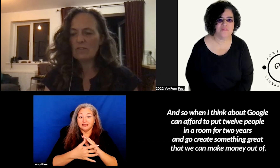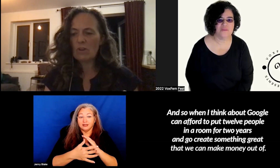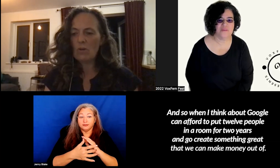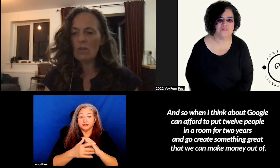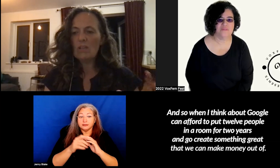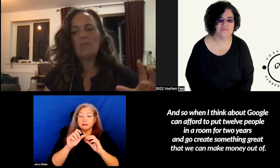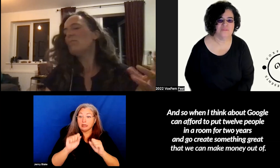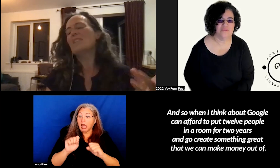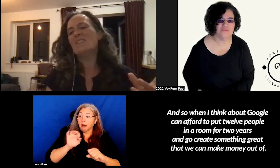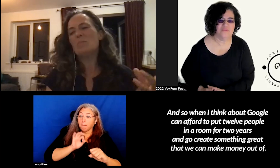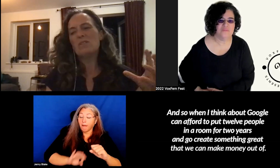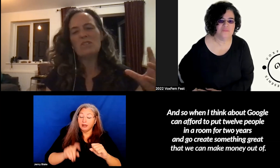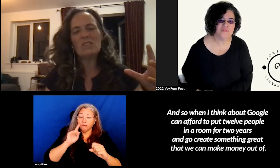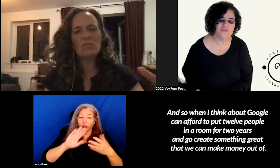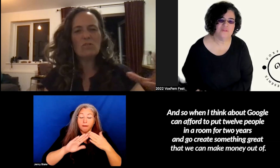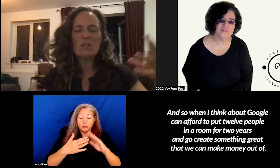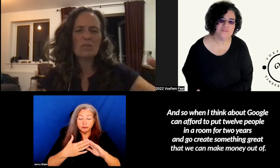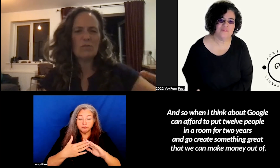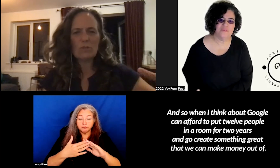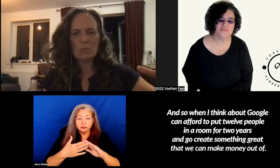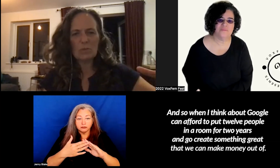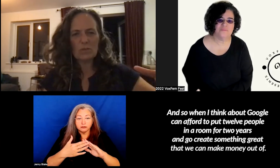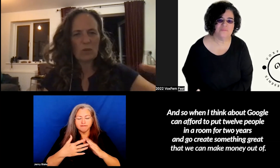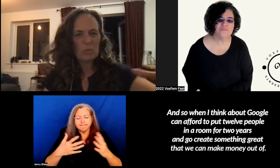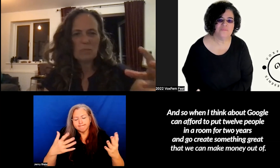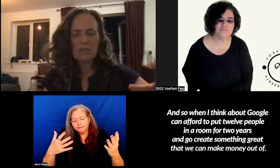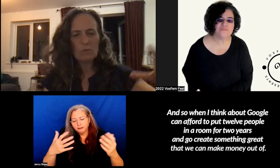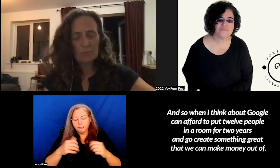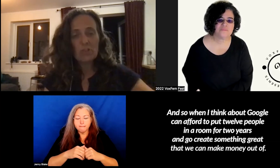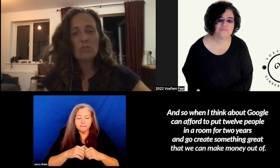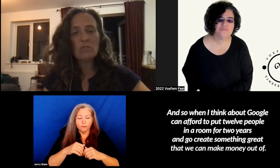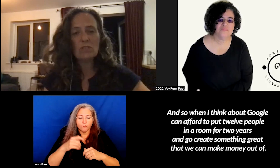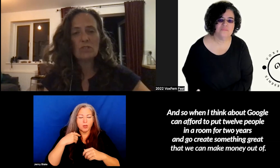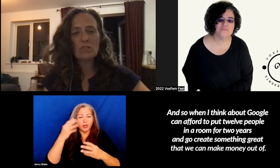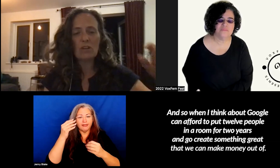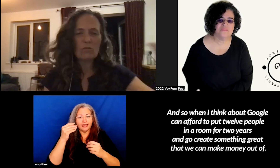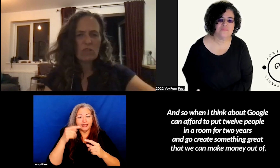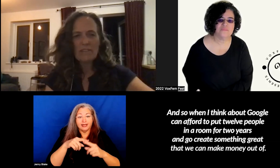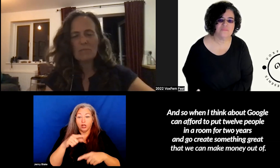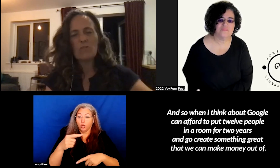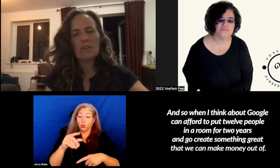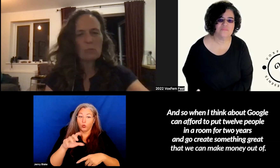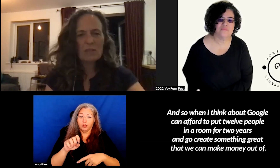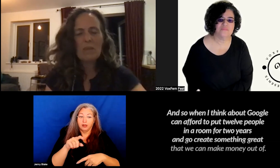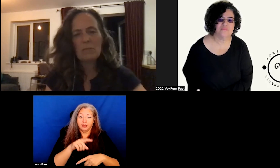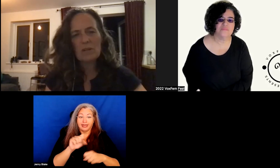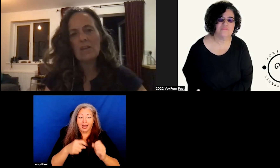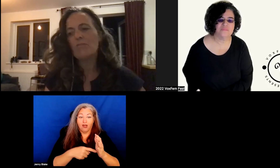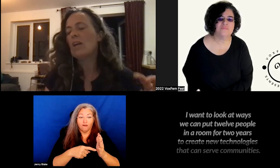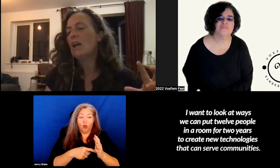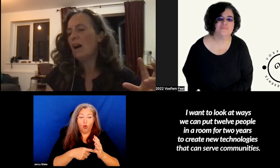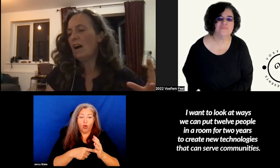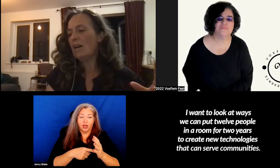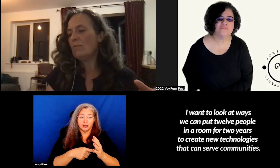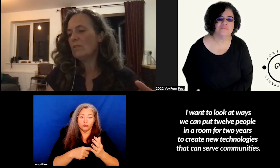And so when I think about it, Google can afford to put 12 people in a room for 2 years and go create something great that we can make money out